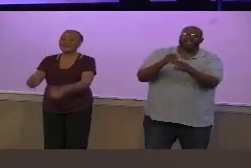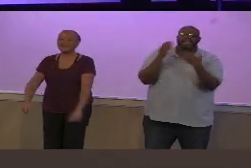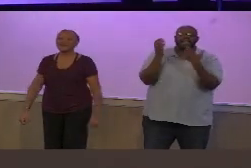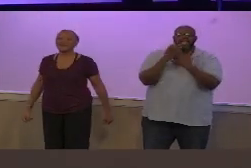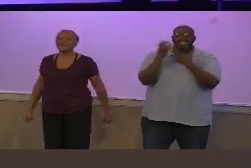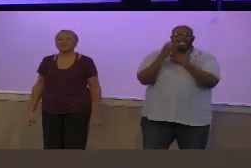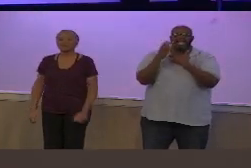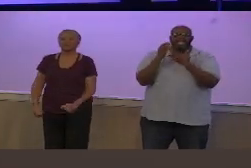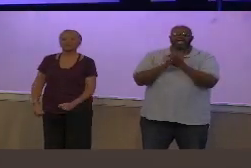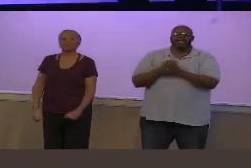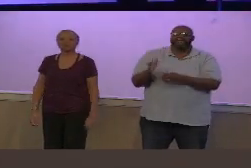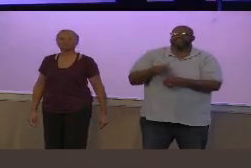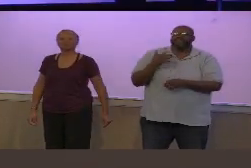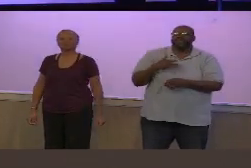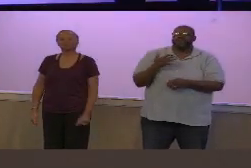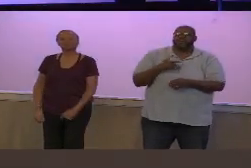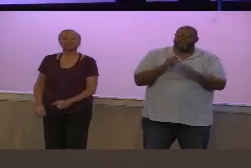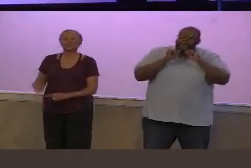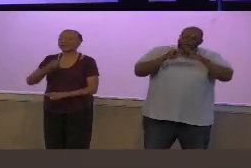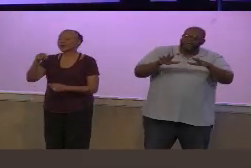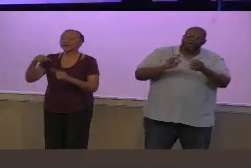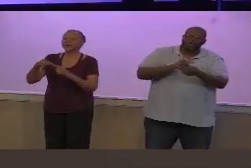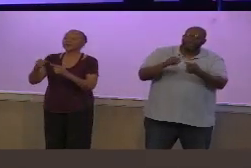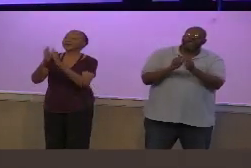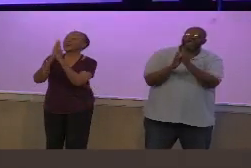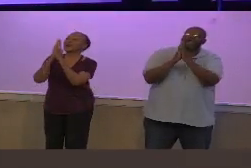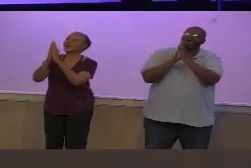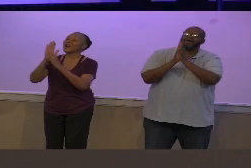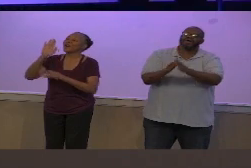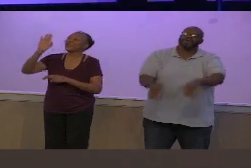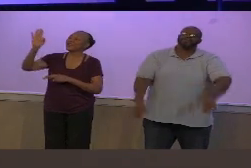yeah. Hey, I feel my breakthrough when I call.